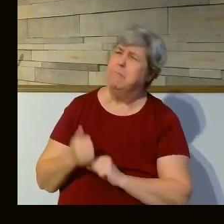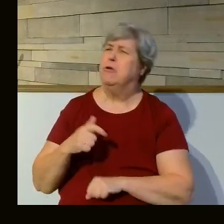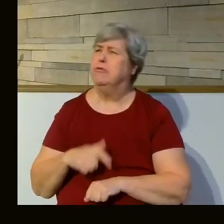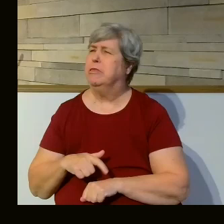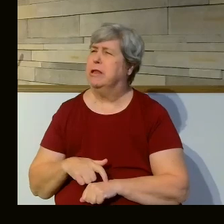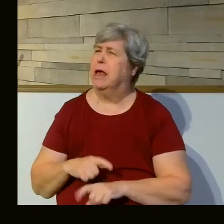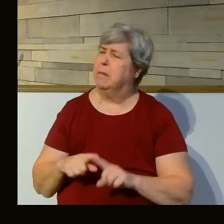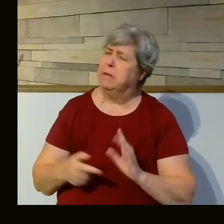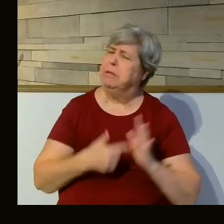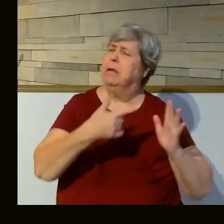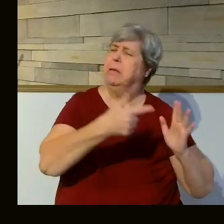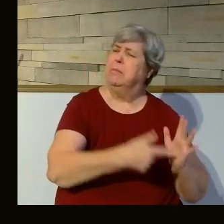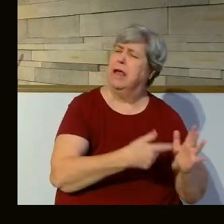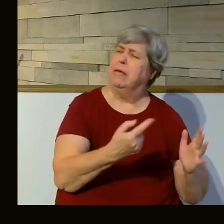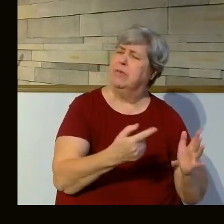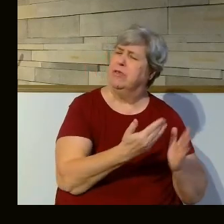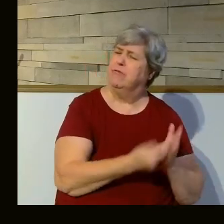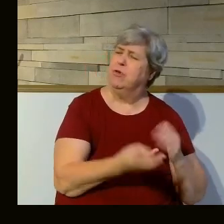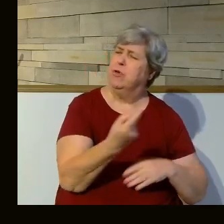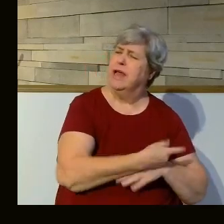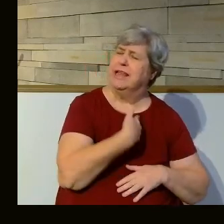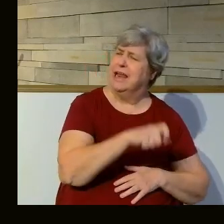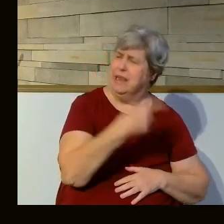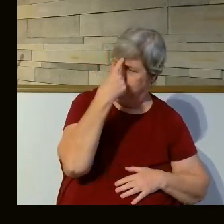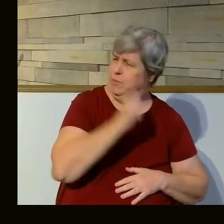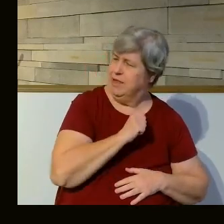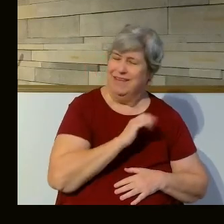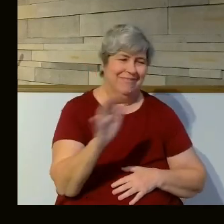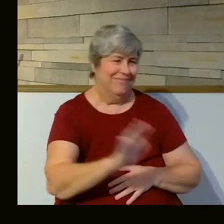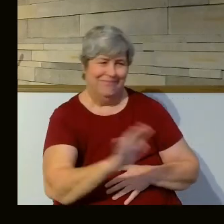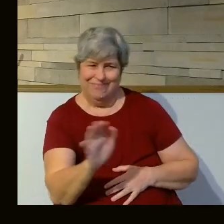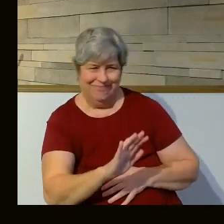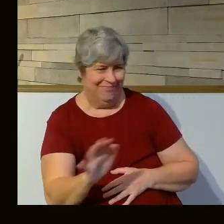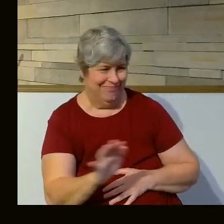time. But then I do have some days I need on my own. No, don't come.